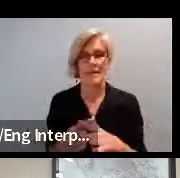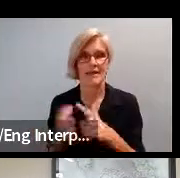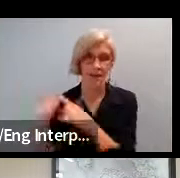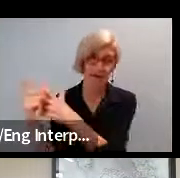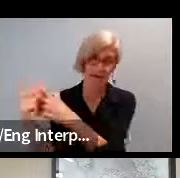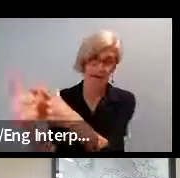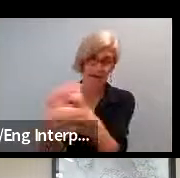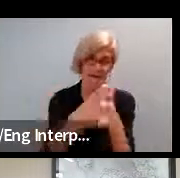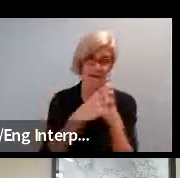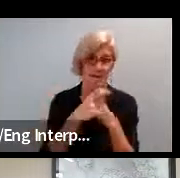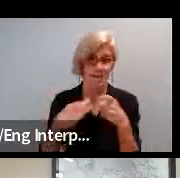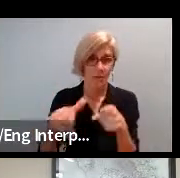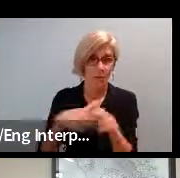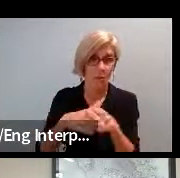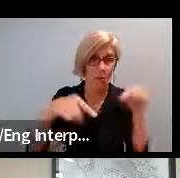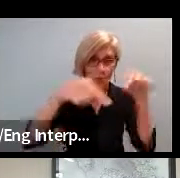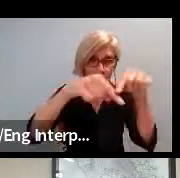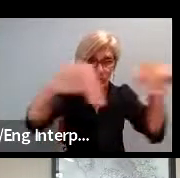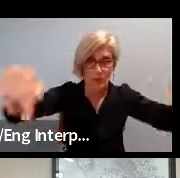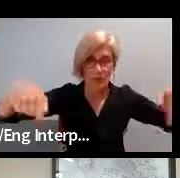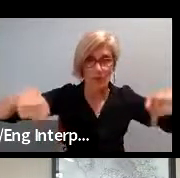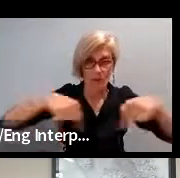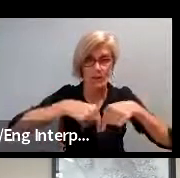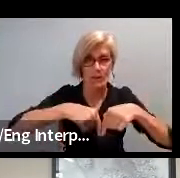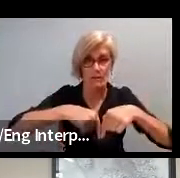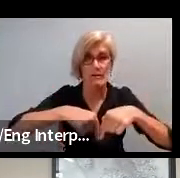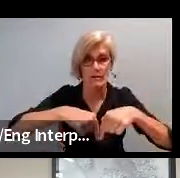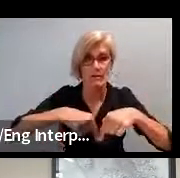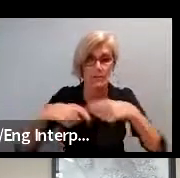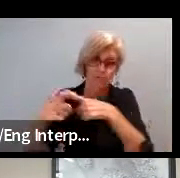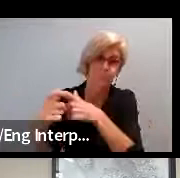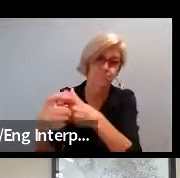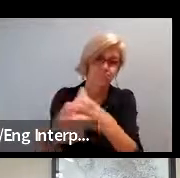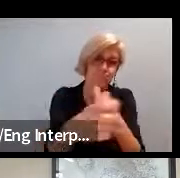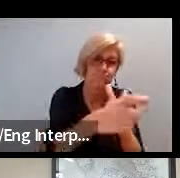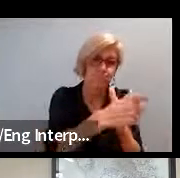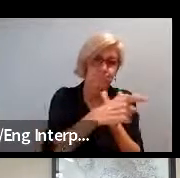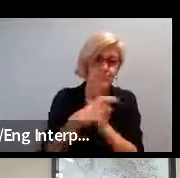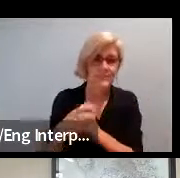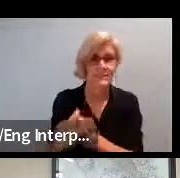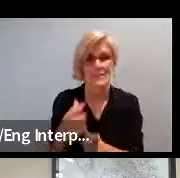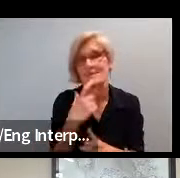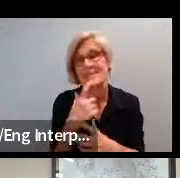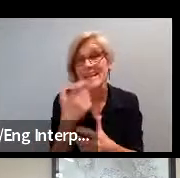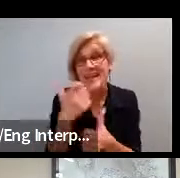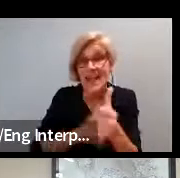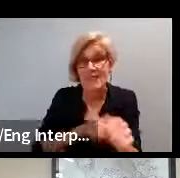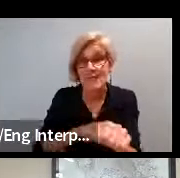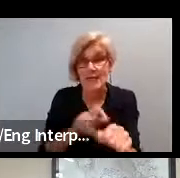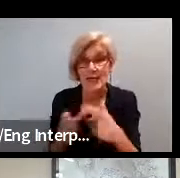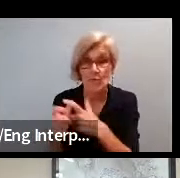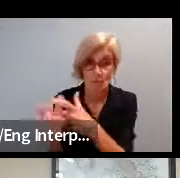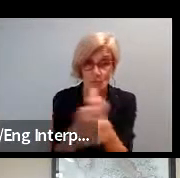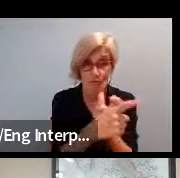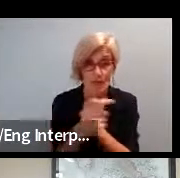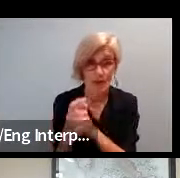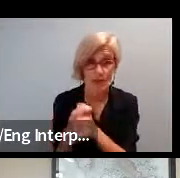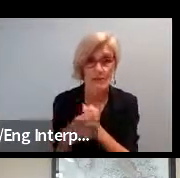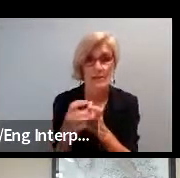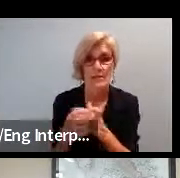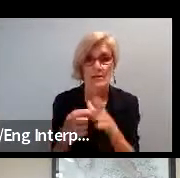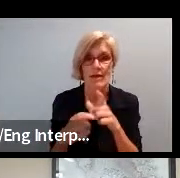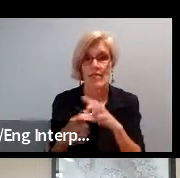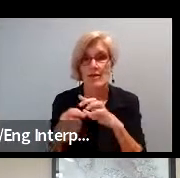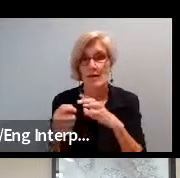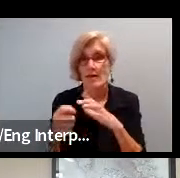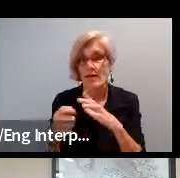blacktop, the big area around our schoolyard. And like we were saying earlier, each time you do a lap, you get a little scan. And